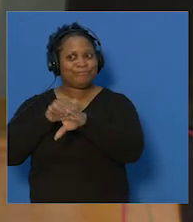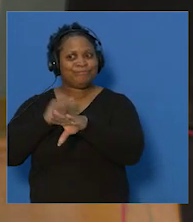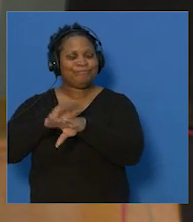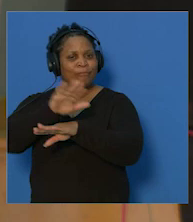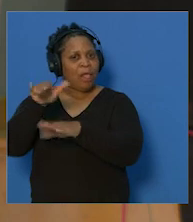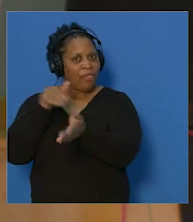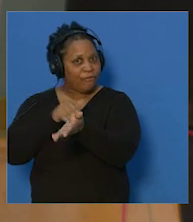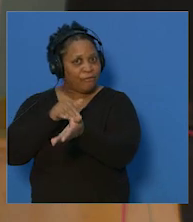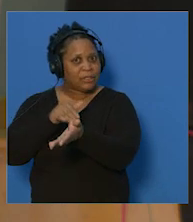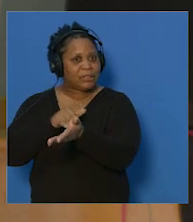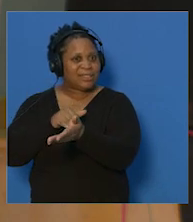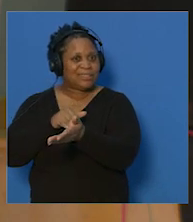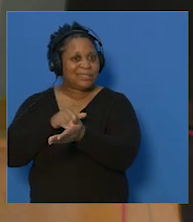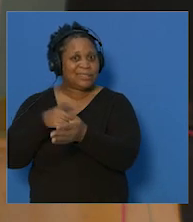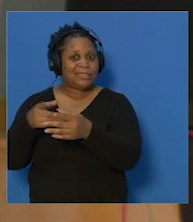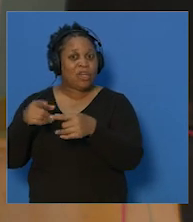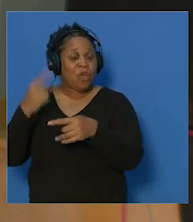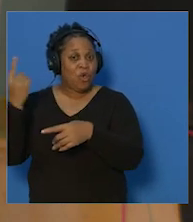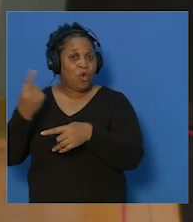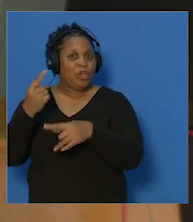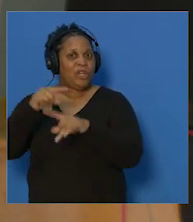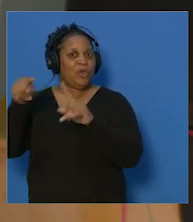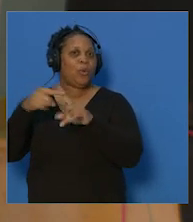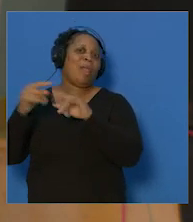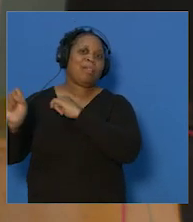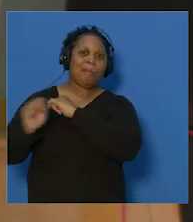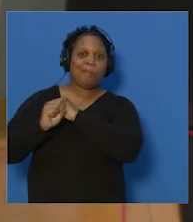physician, except for, of course, when the press started